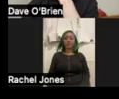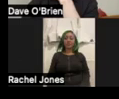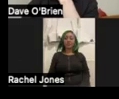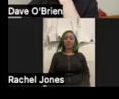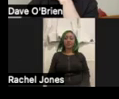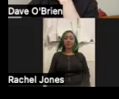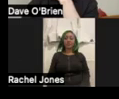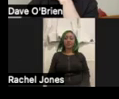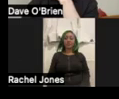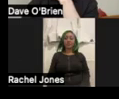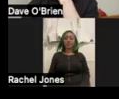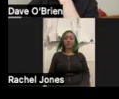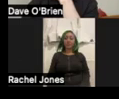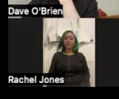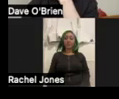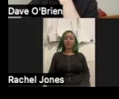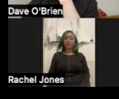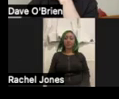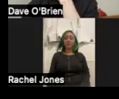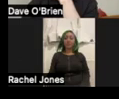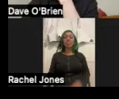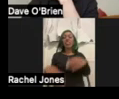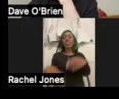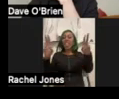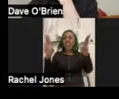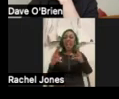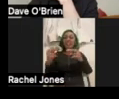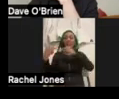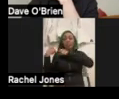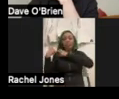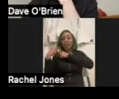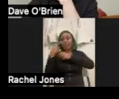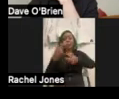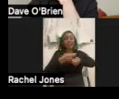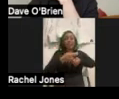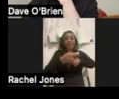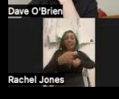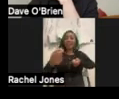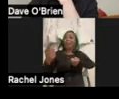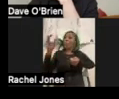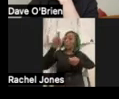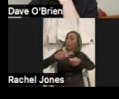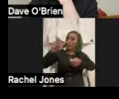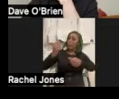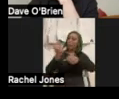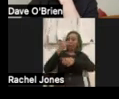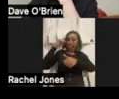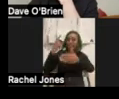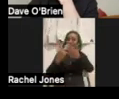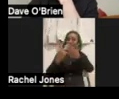agential labor can be distributed elsewhere, essentially, so that basically that the people who are making the decisions aren't also doing all the